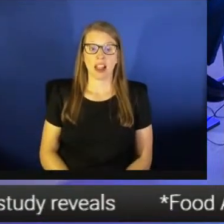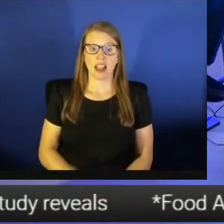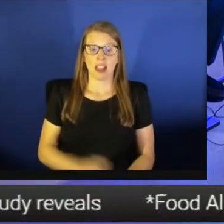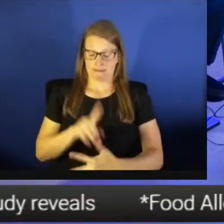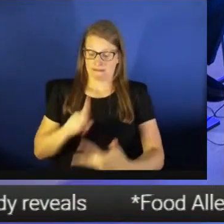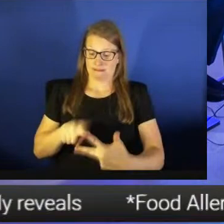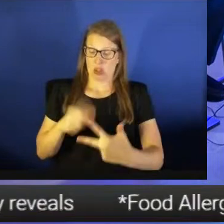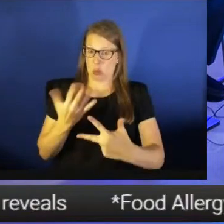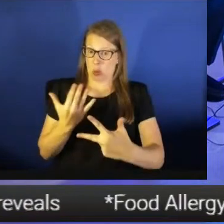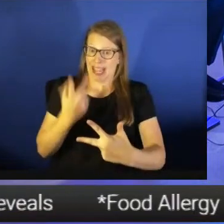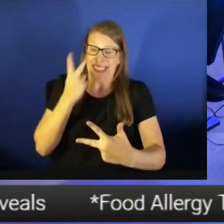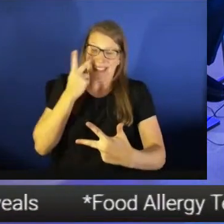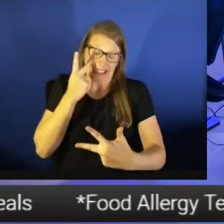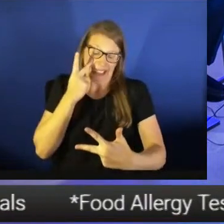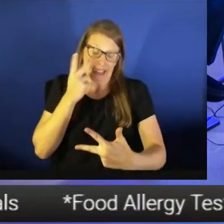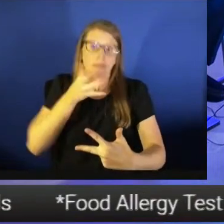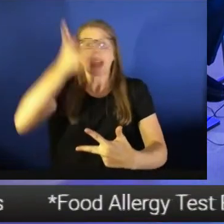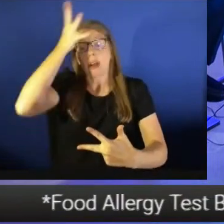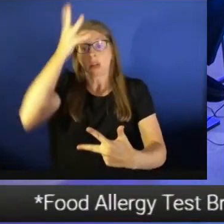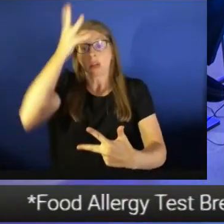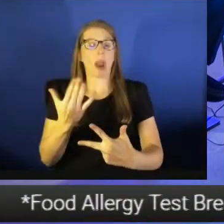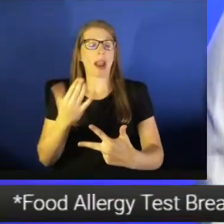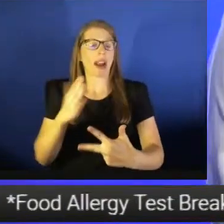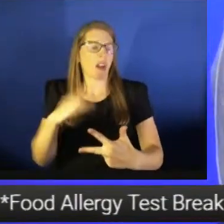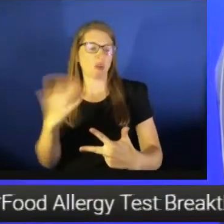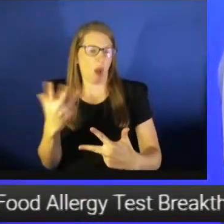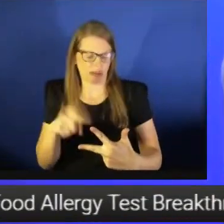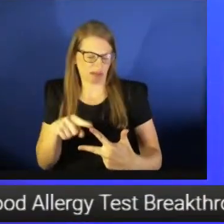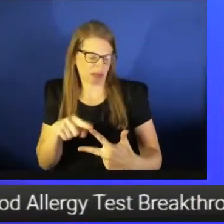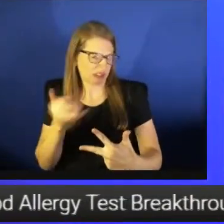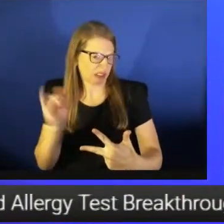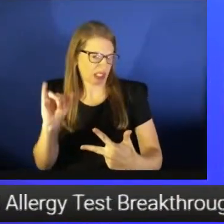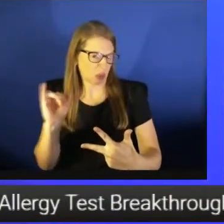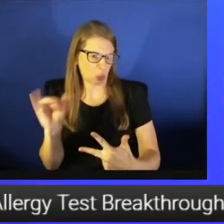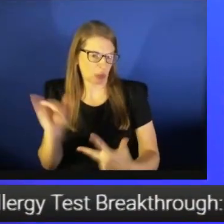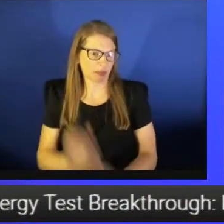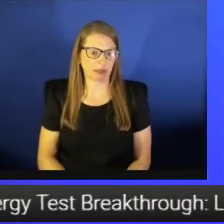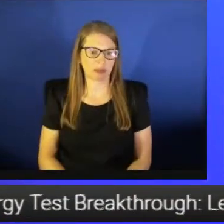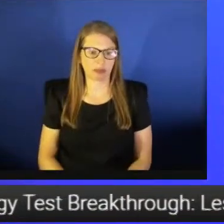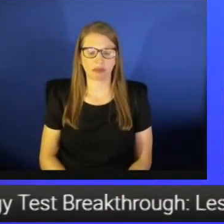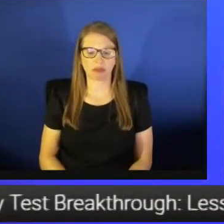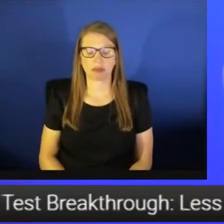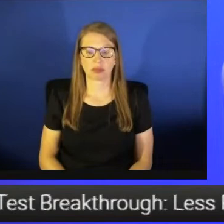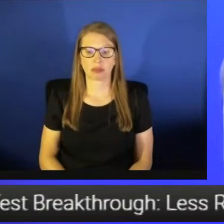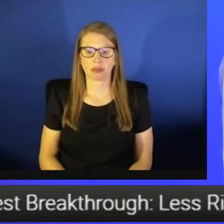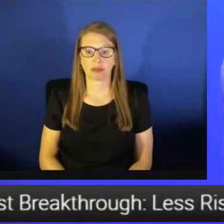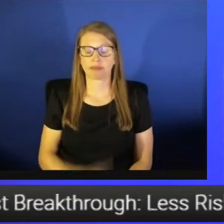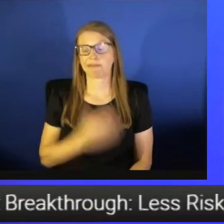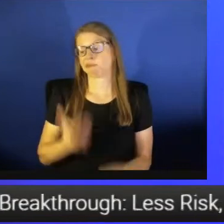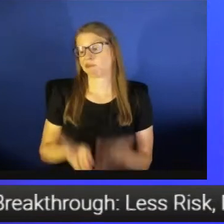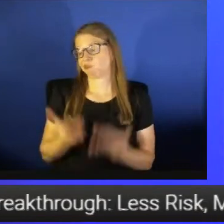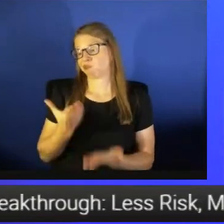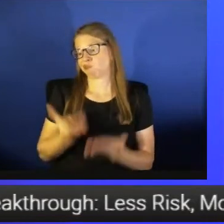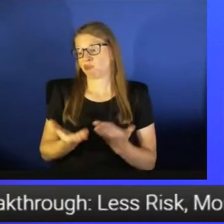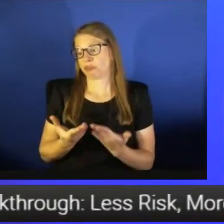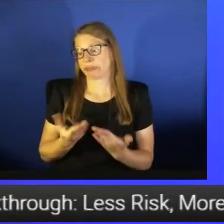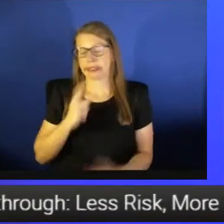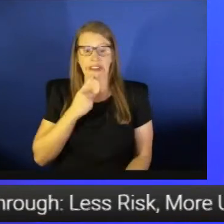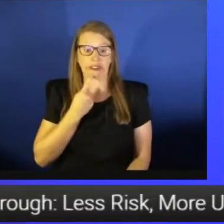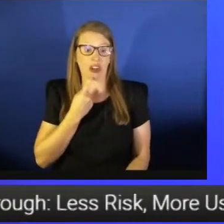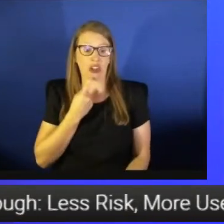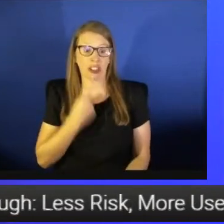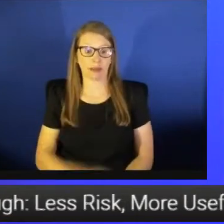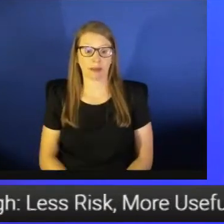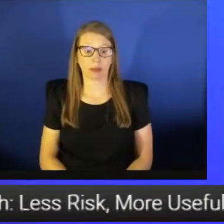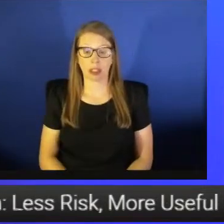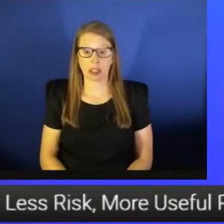waiting to see. What else are they waiting on? Well, there might be some element of, severity. If there's somebody in your school